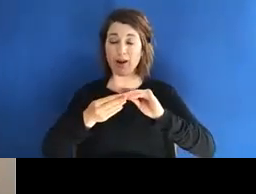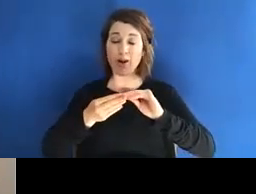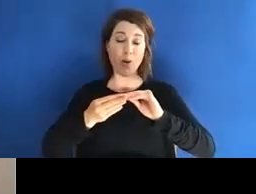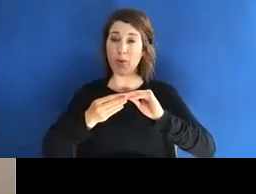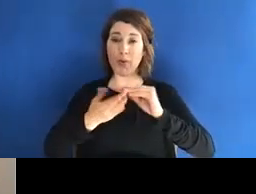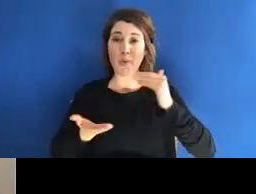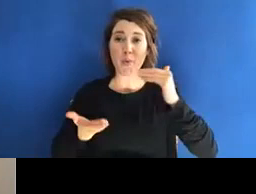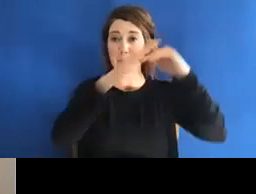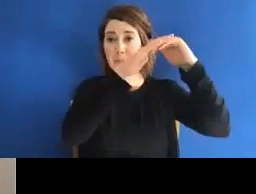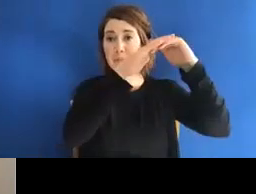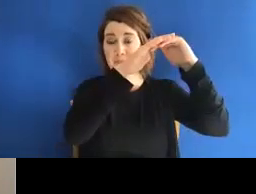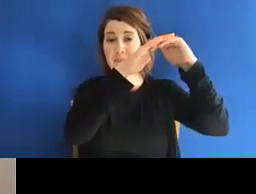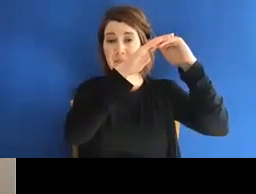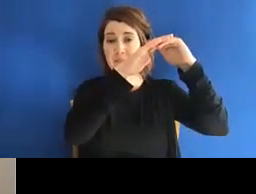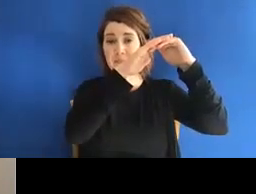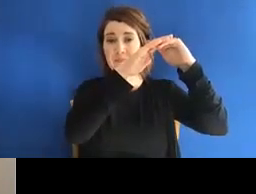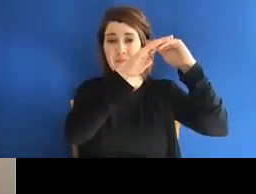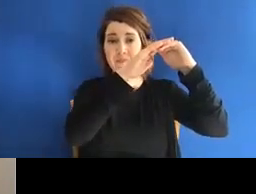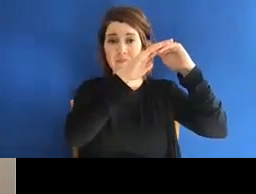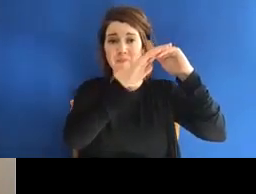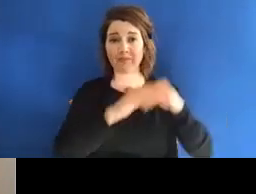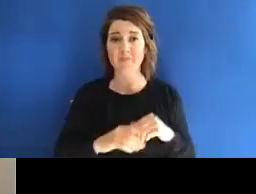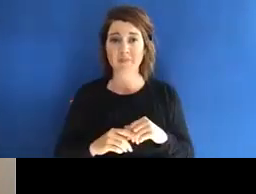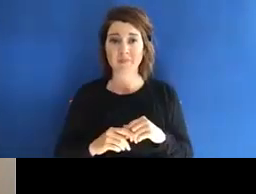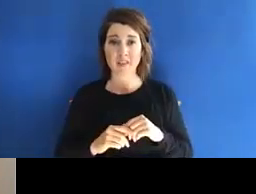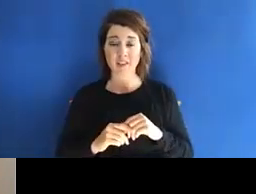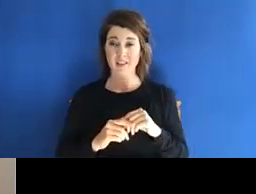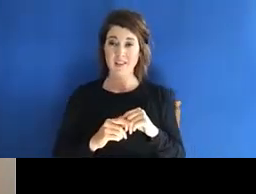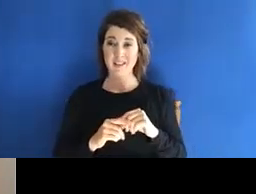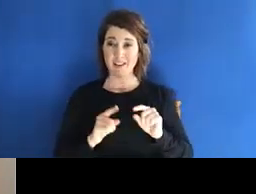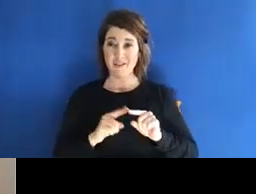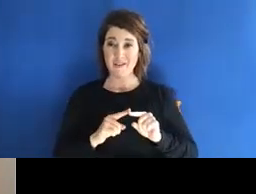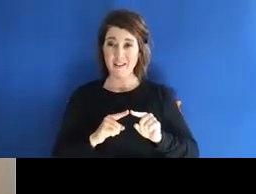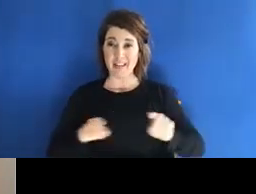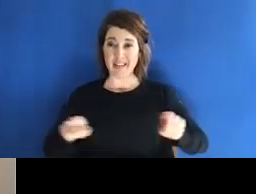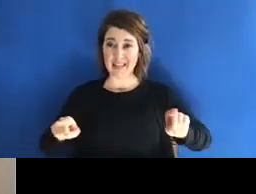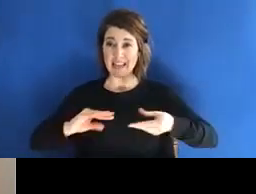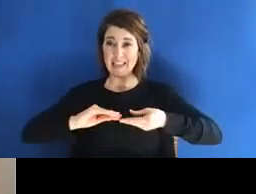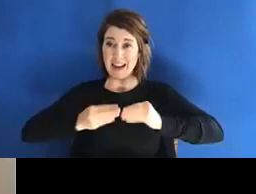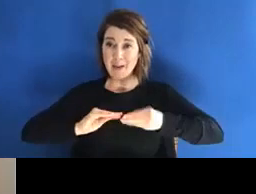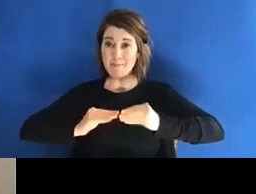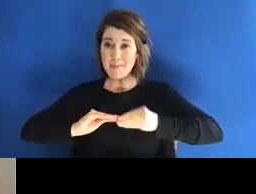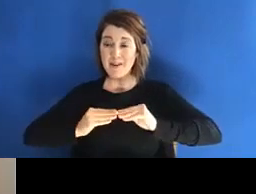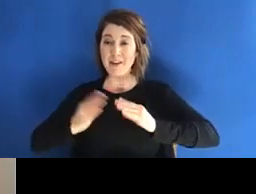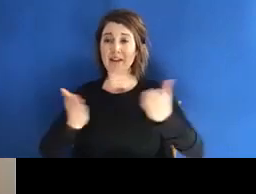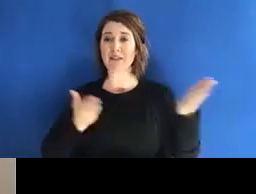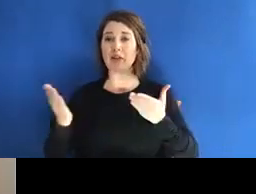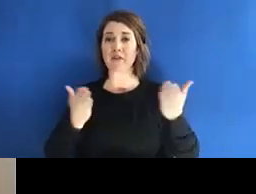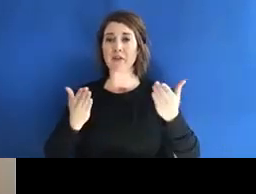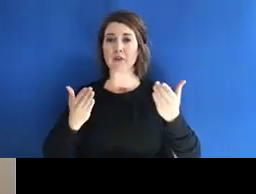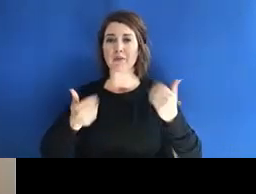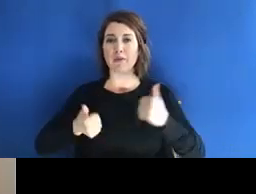period. From 17 to 19, the number of these services has increased